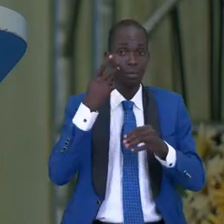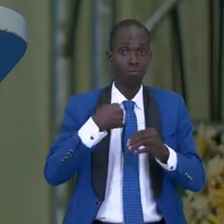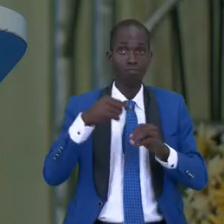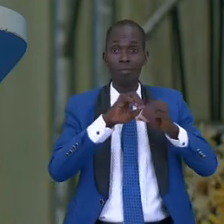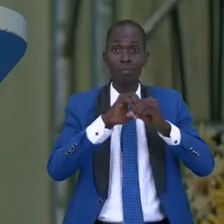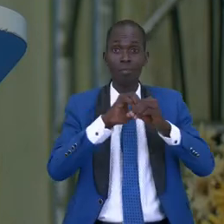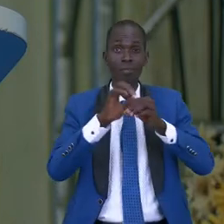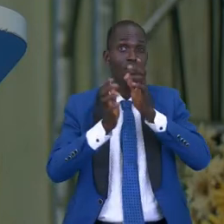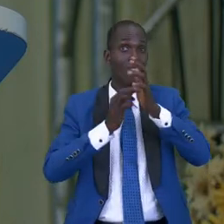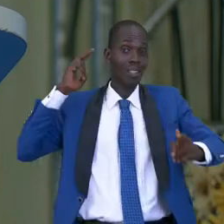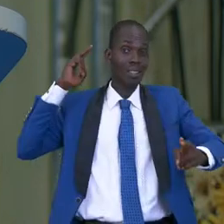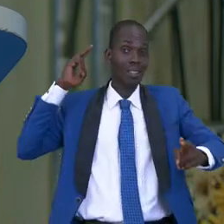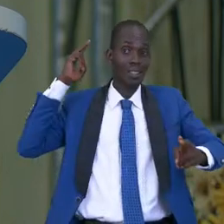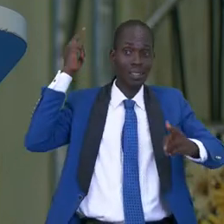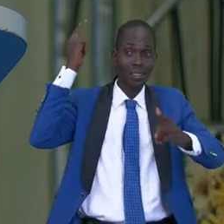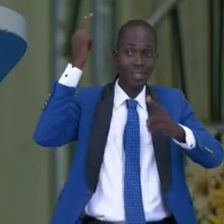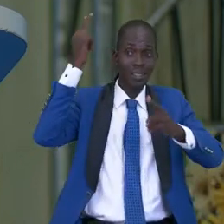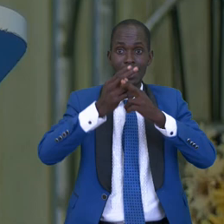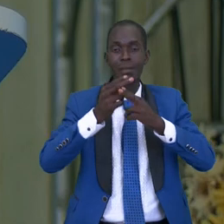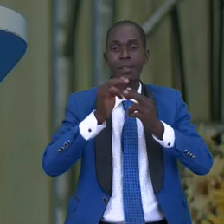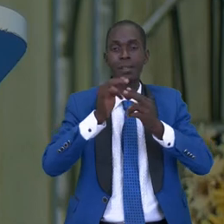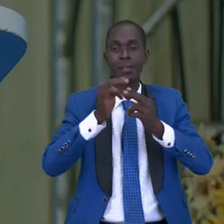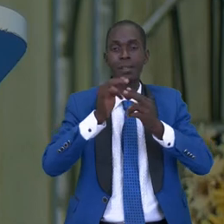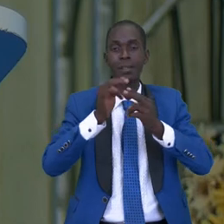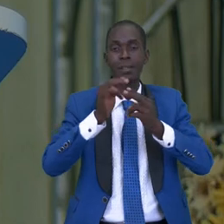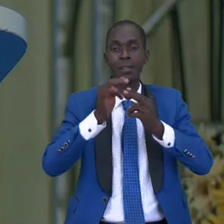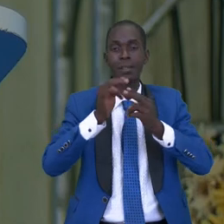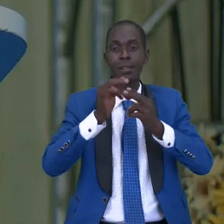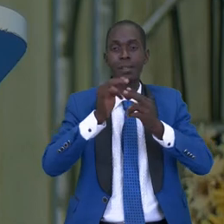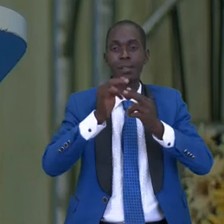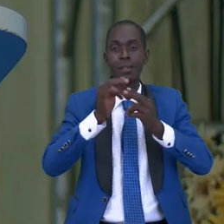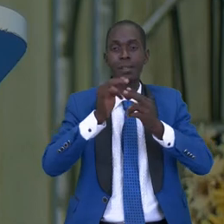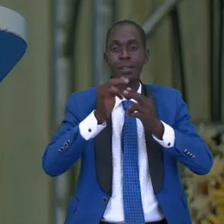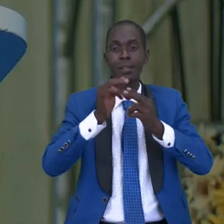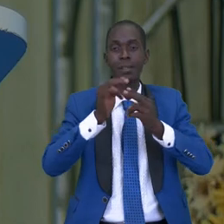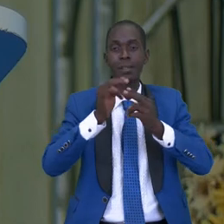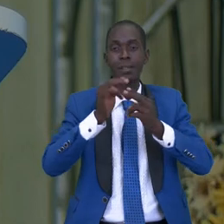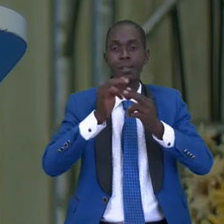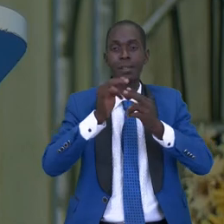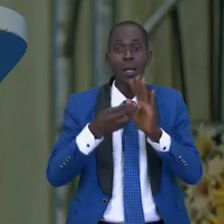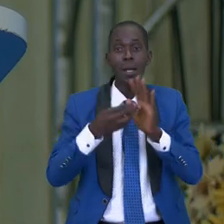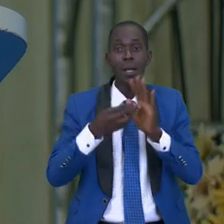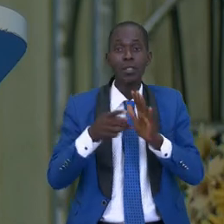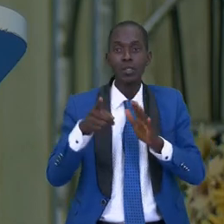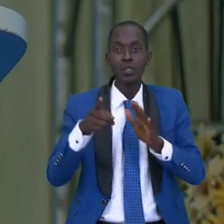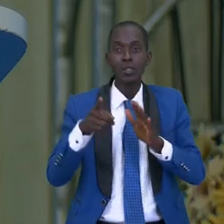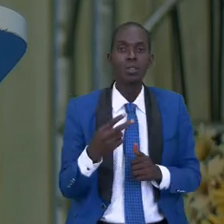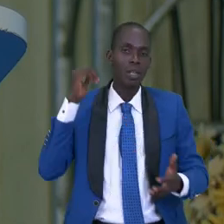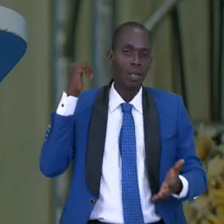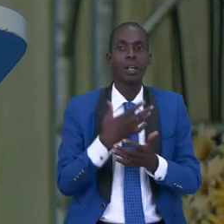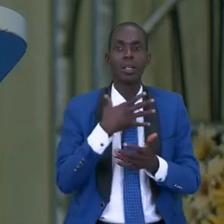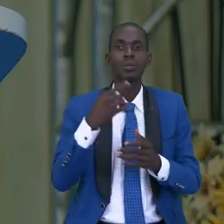Tell yourself, tonight is my night. The Lord will not pass you by.